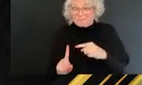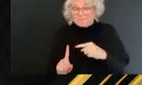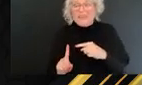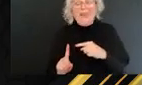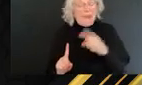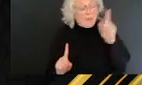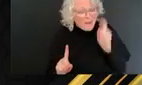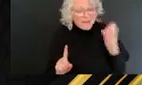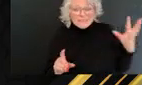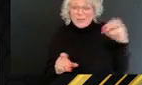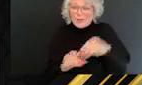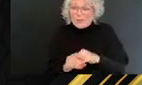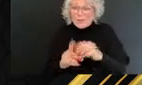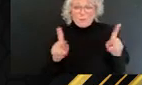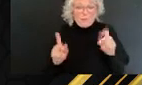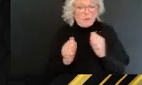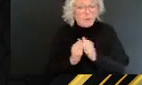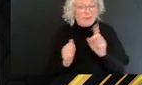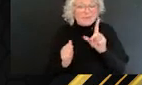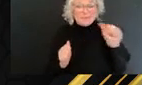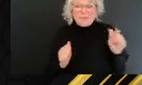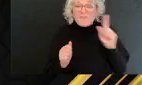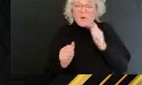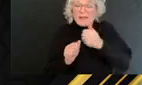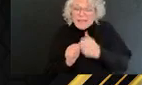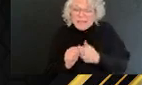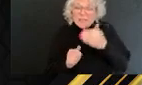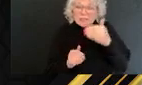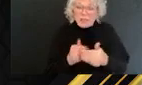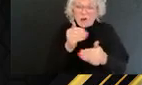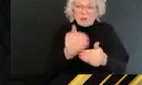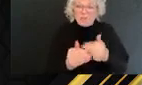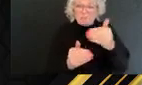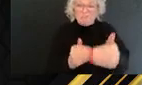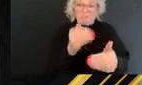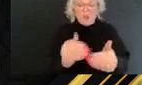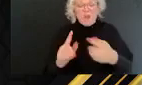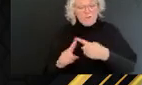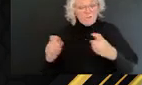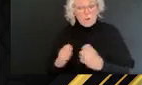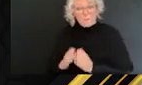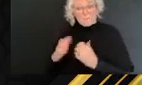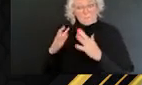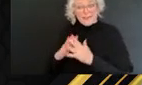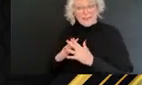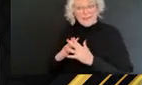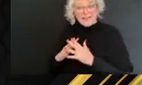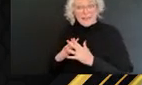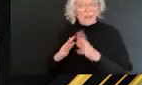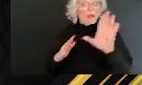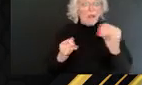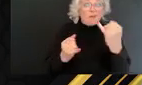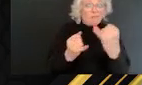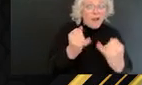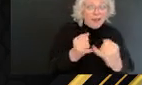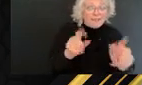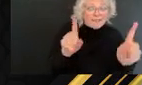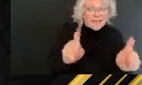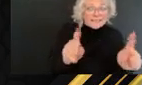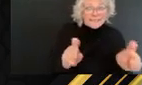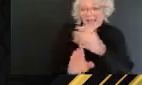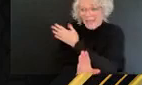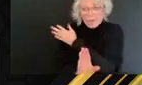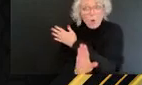to involve people with disabilities in every step of the process, from inception to final testing and everything